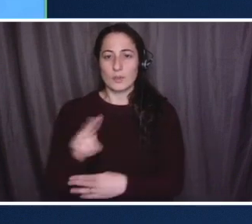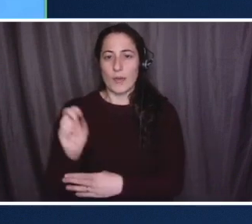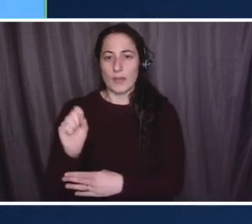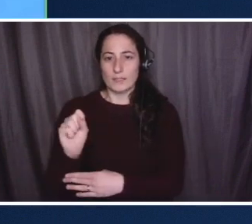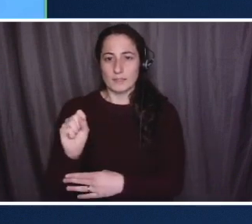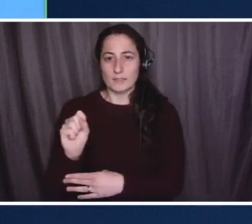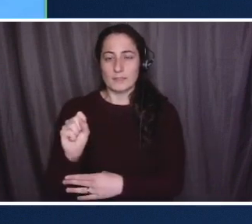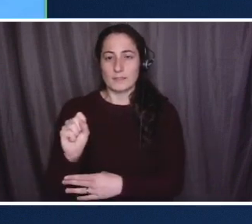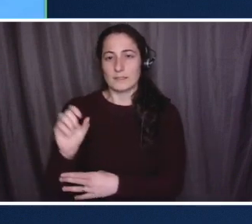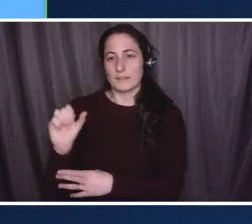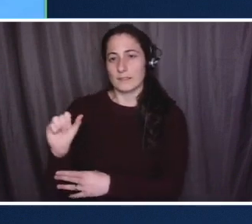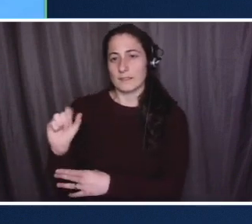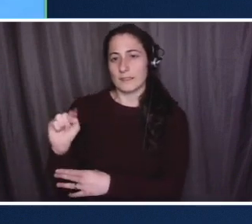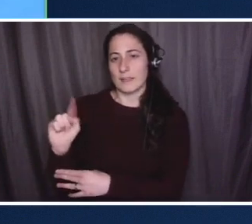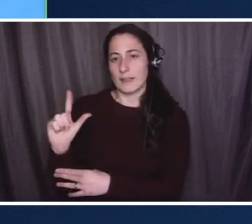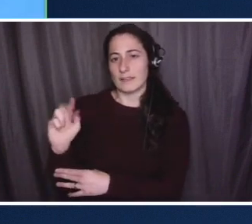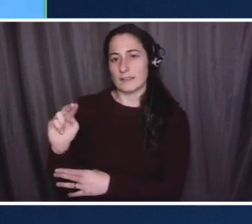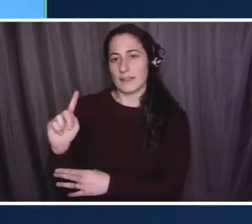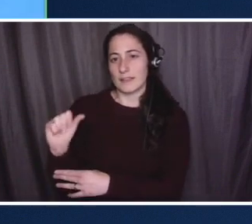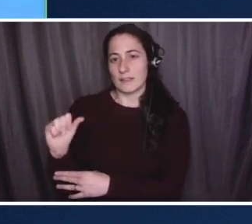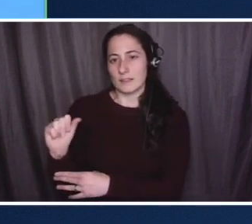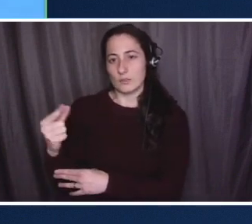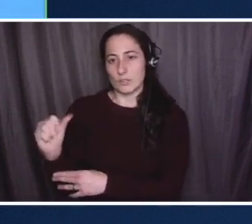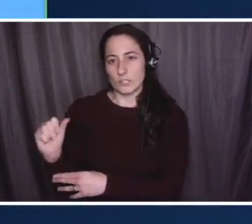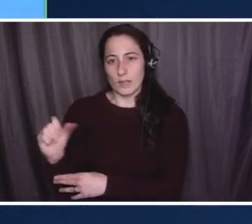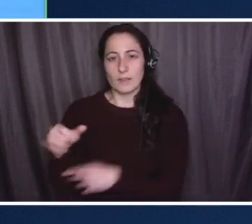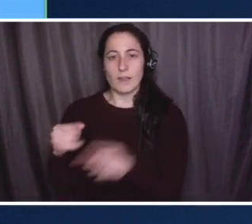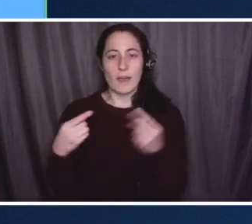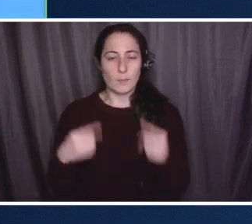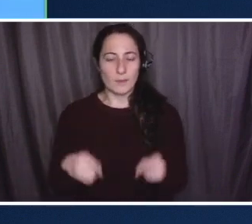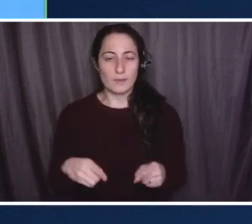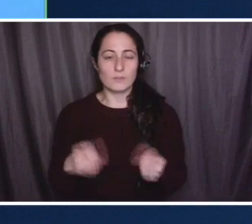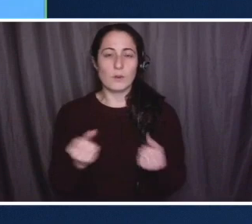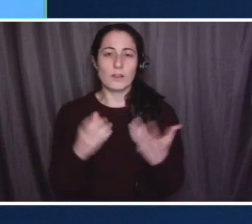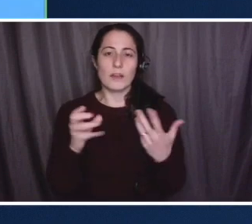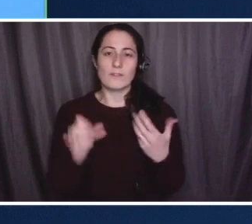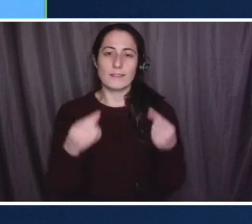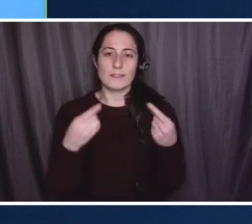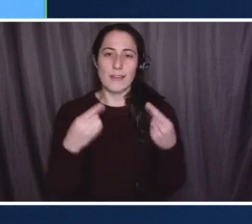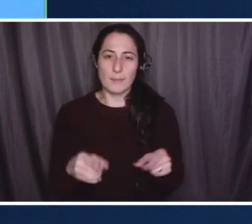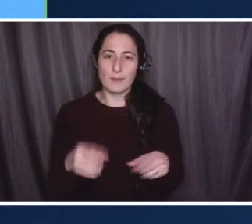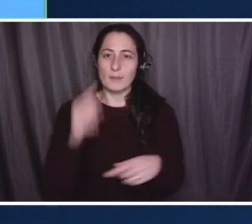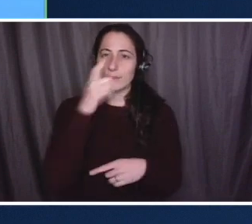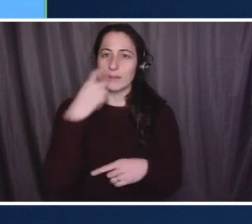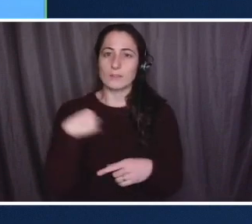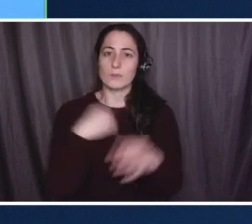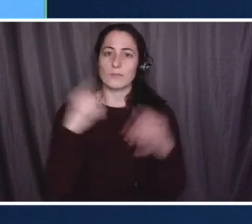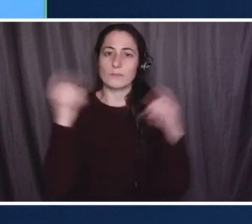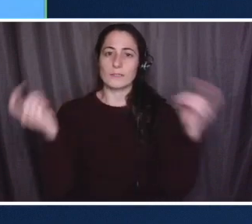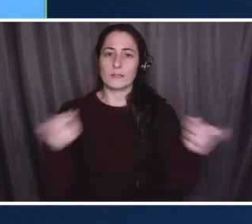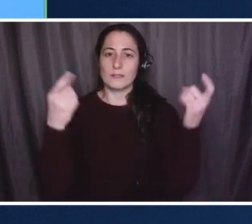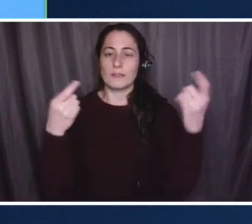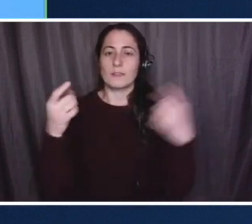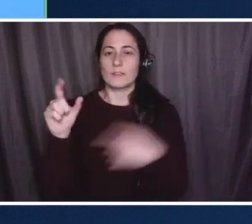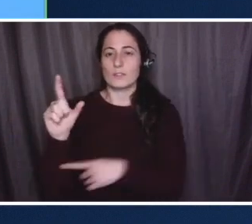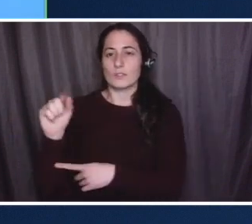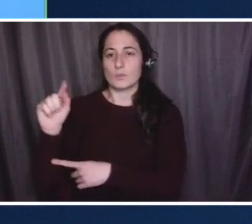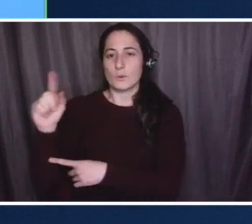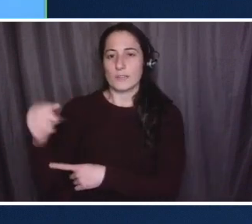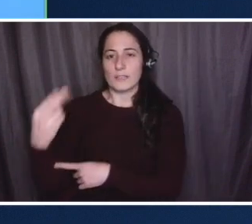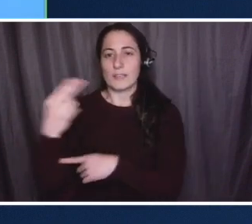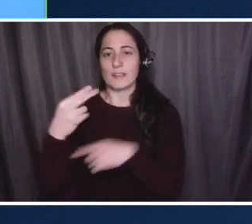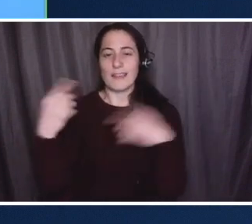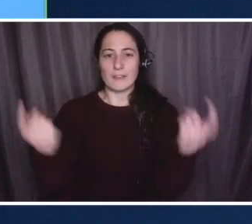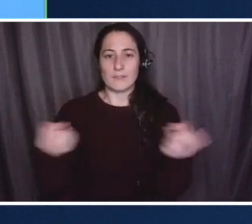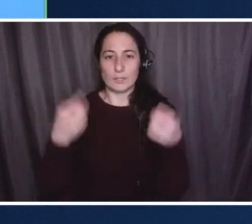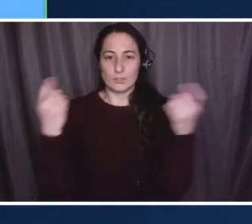Atlanta. A lot has been achieved because we celebrated the 20th anniversary of the UNCAC. That's